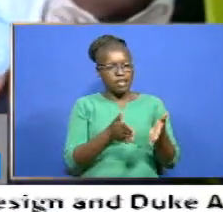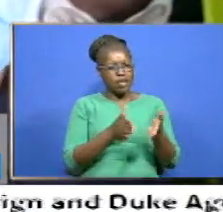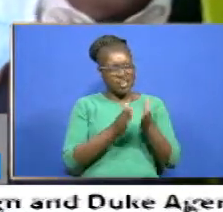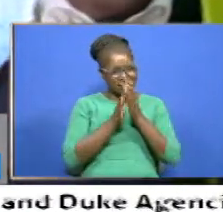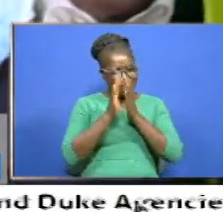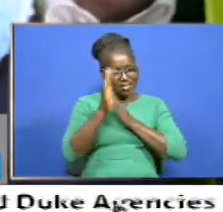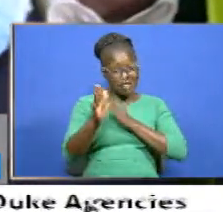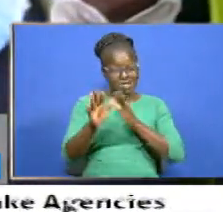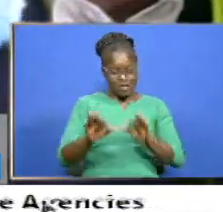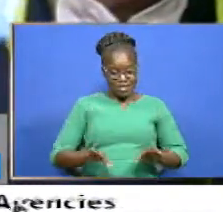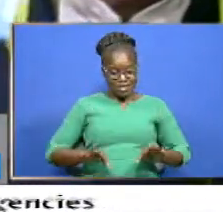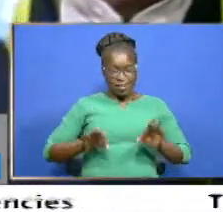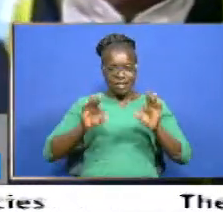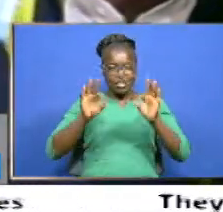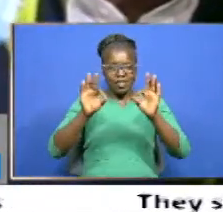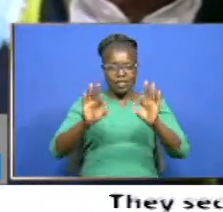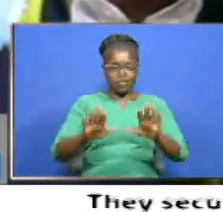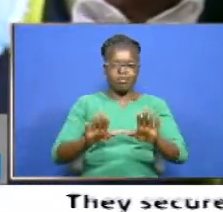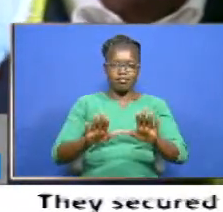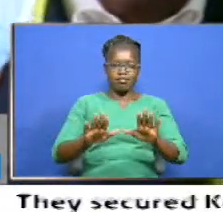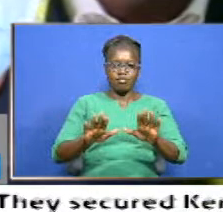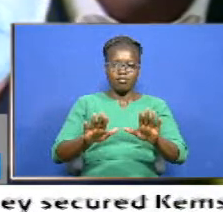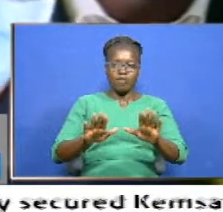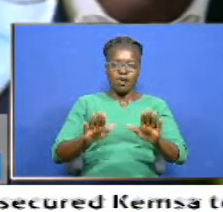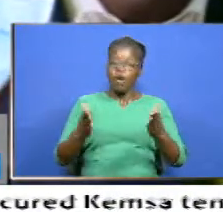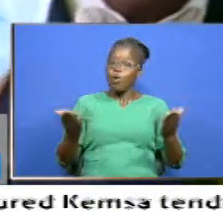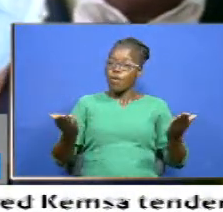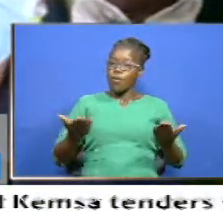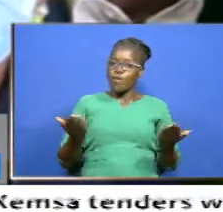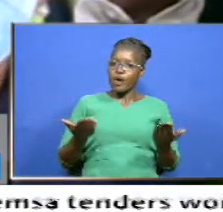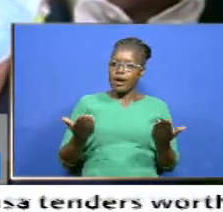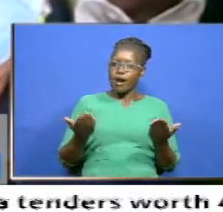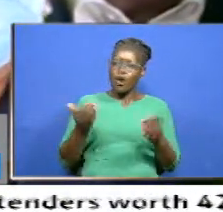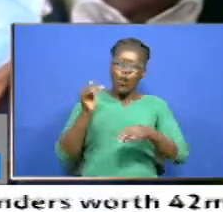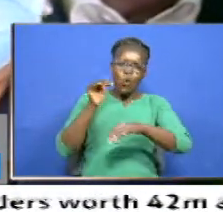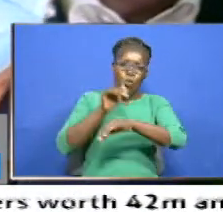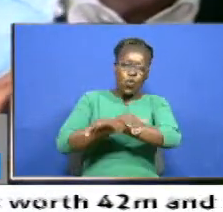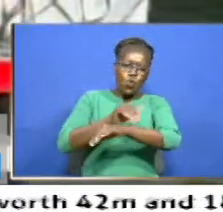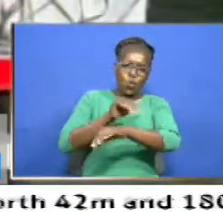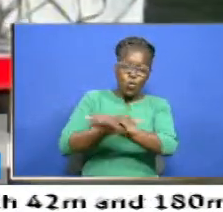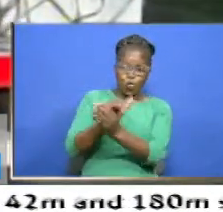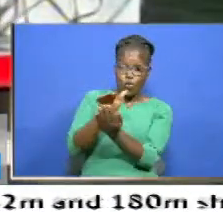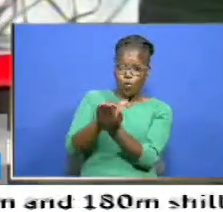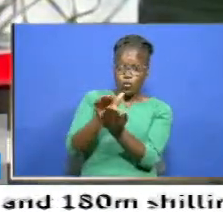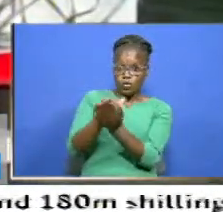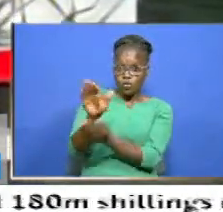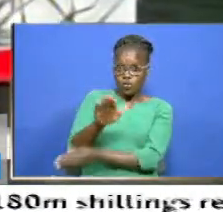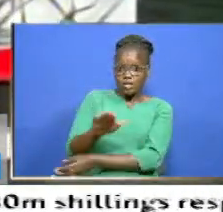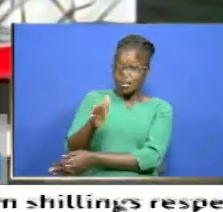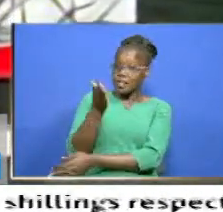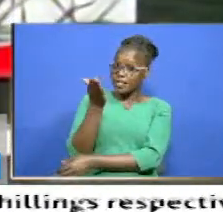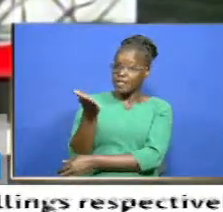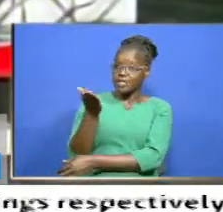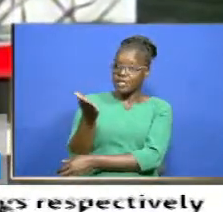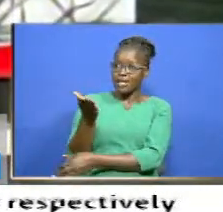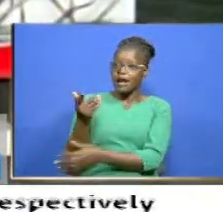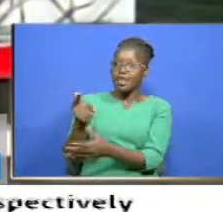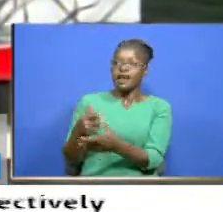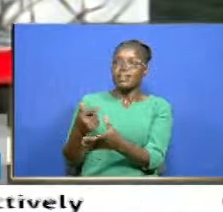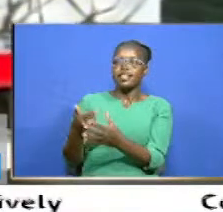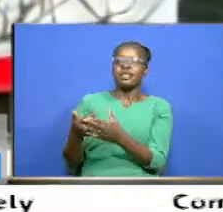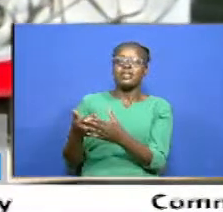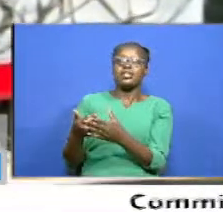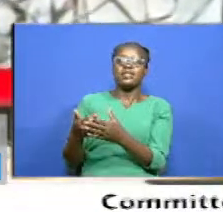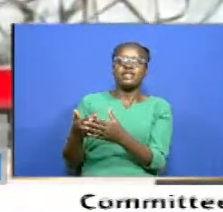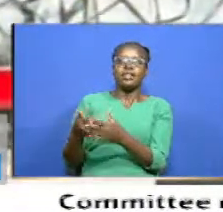to Kitengela, where we have got very good storage facilities. And from there on, it will roll out